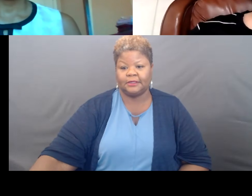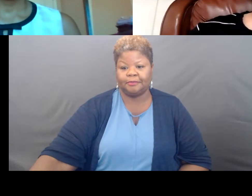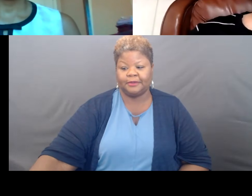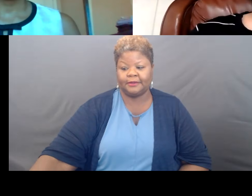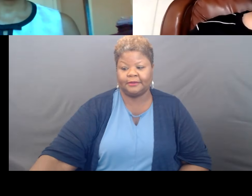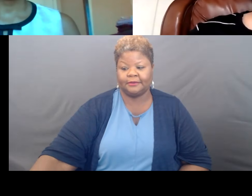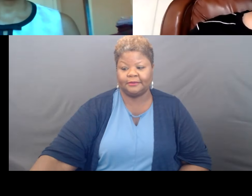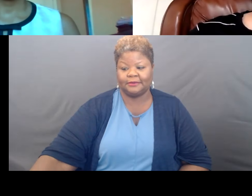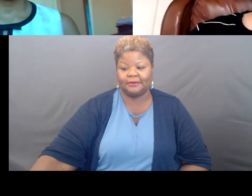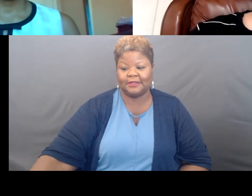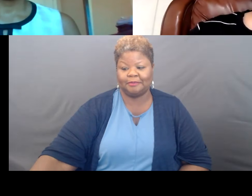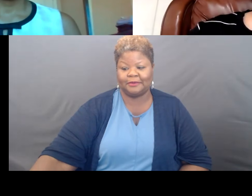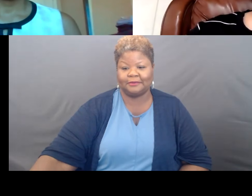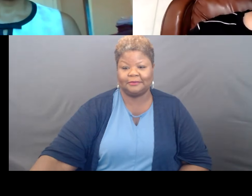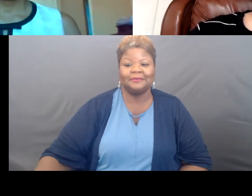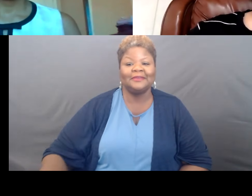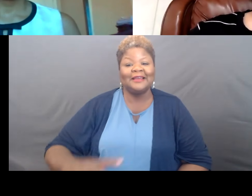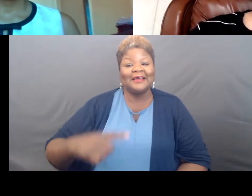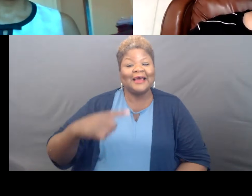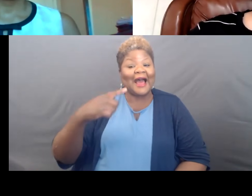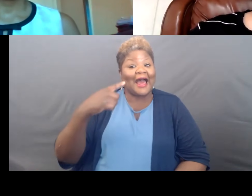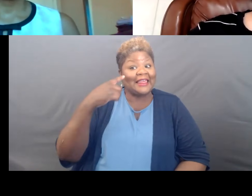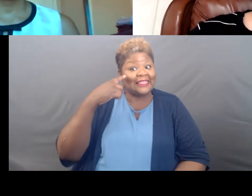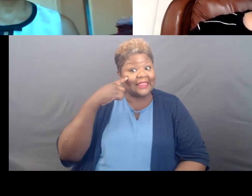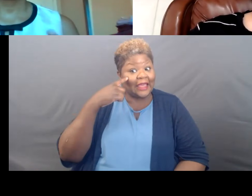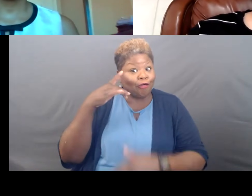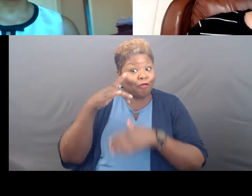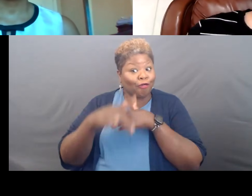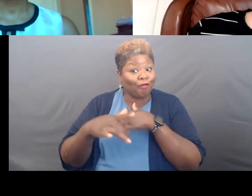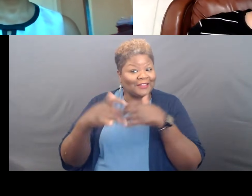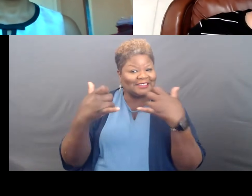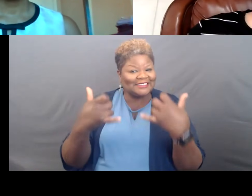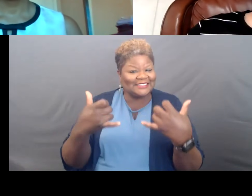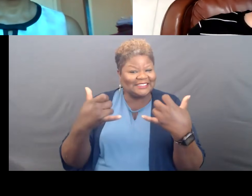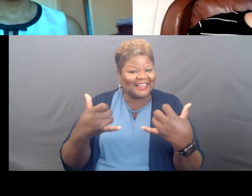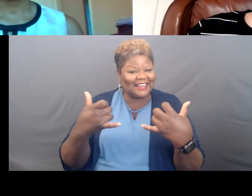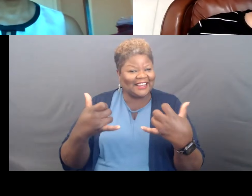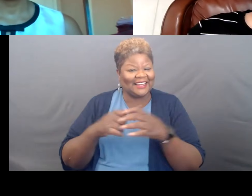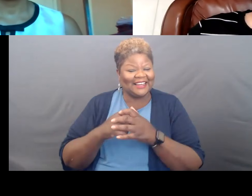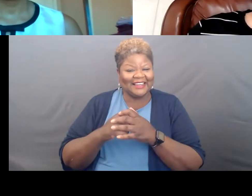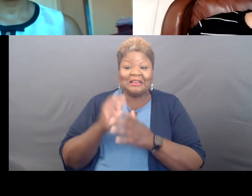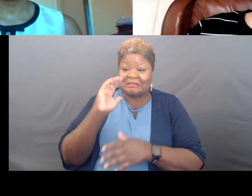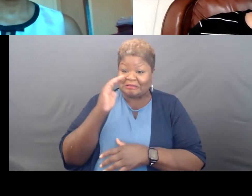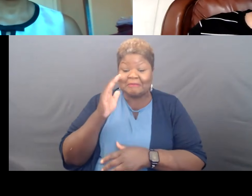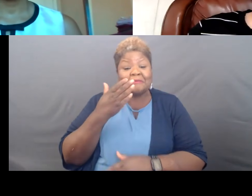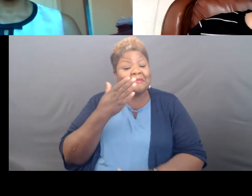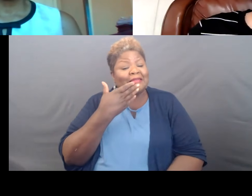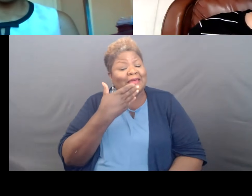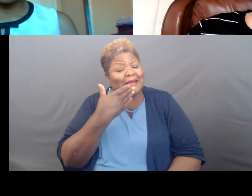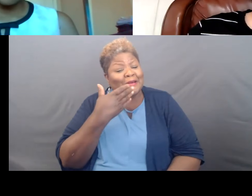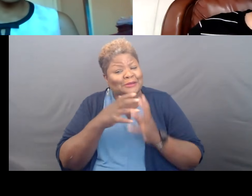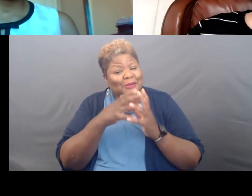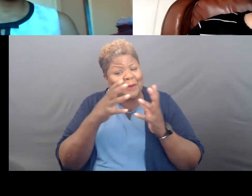Okay, well, I think we're actually going to be wrapping up a little bit early. It seems. Brittany, thank you so